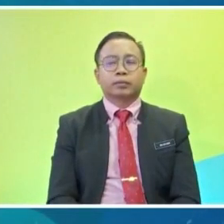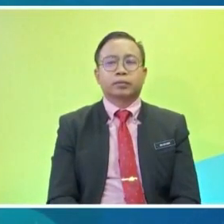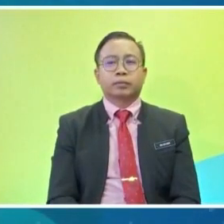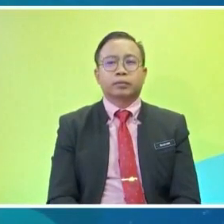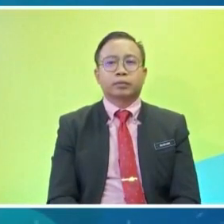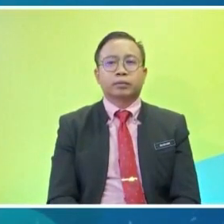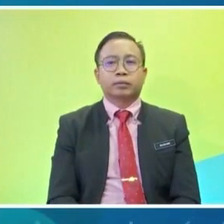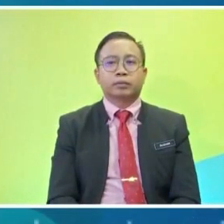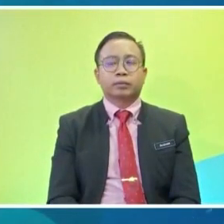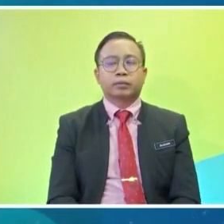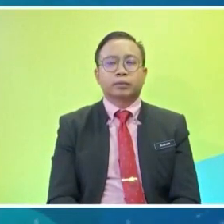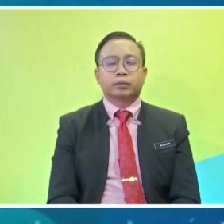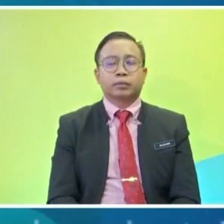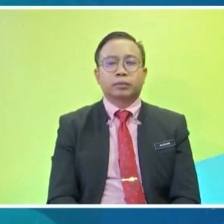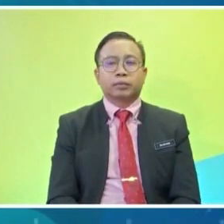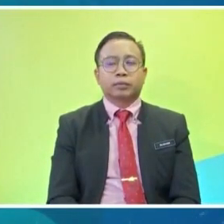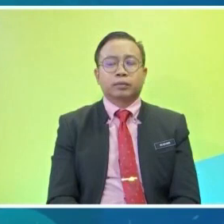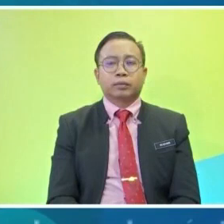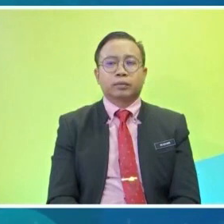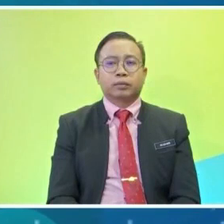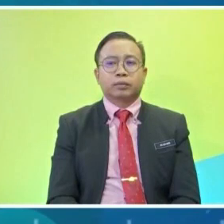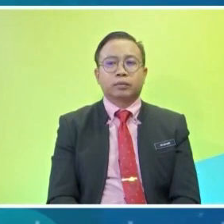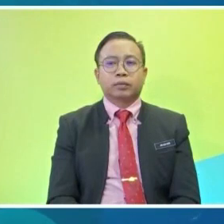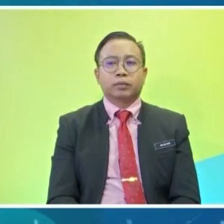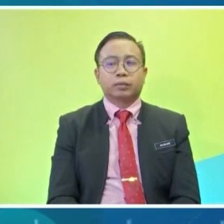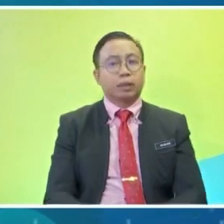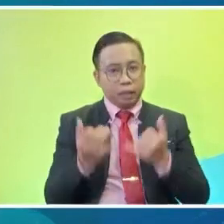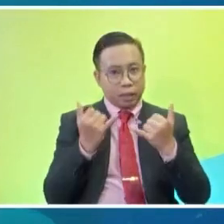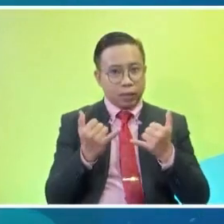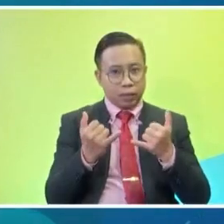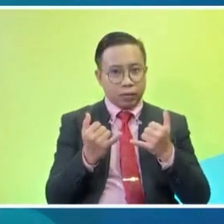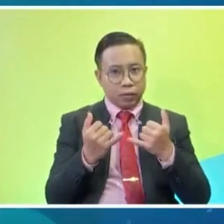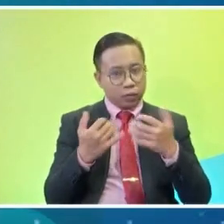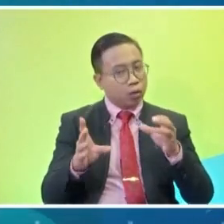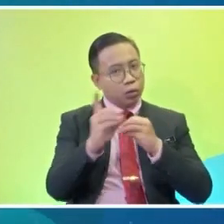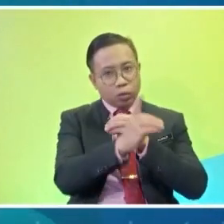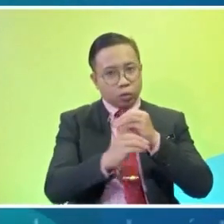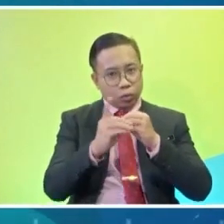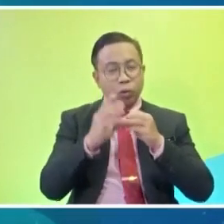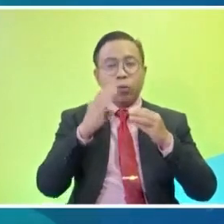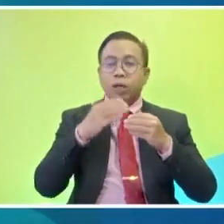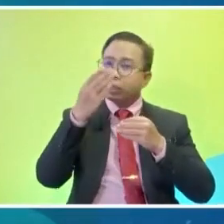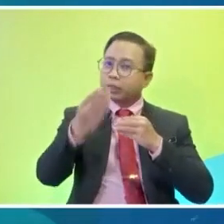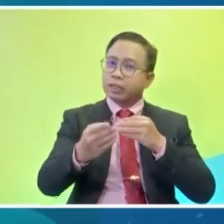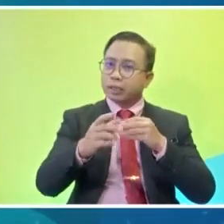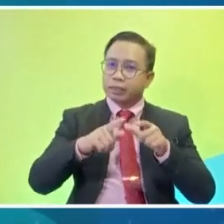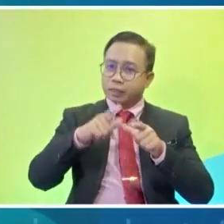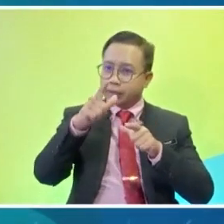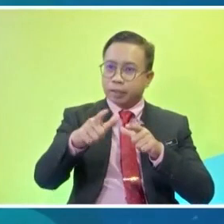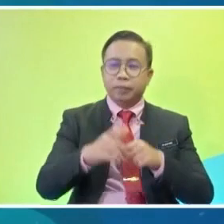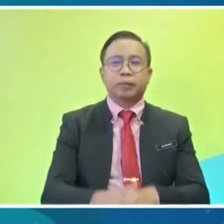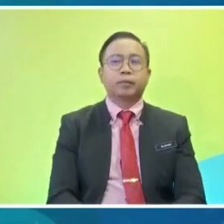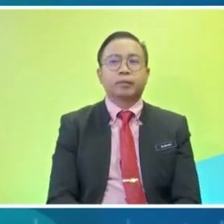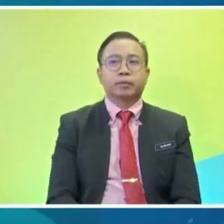Add water to make dough. Wow, very good. Okay, so now that you have the dough, what is the next step? Who would like to tell me? Yes, Ashil.